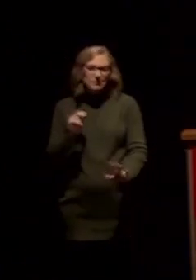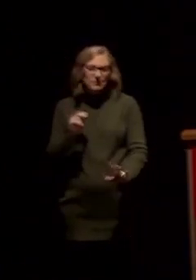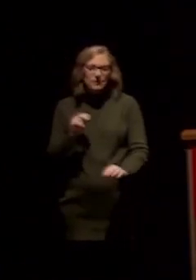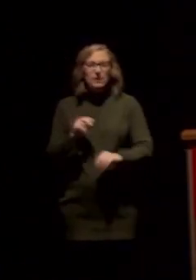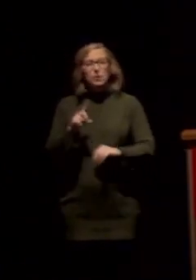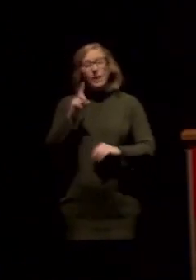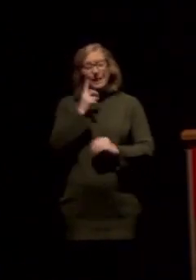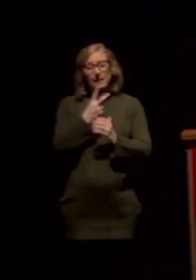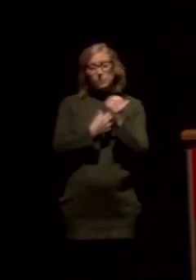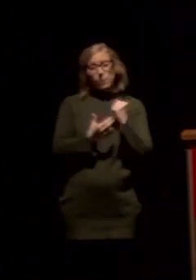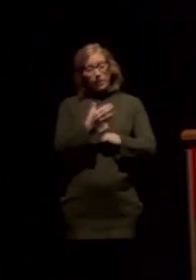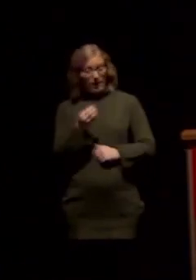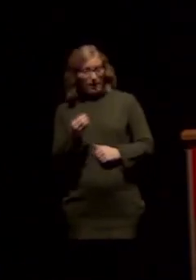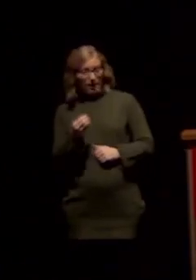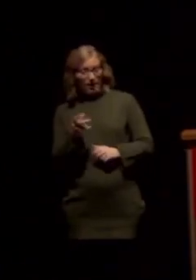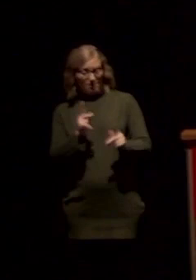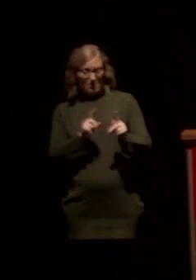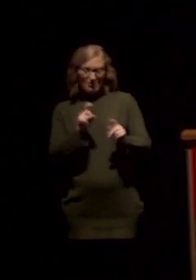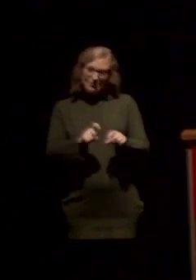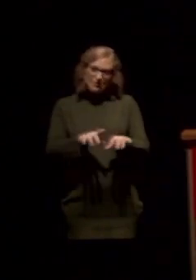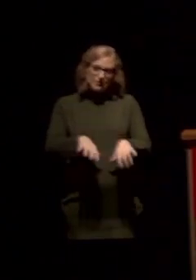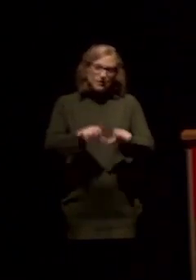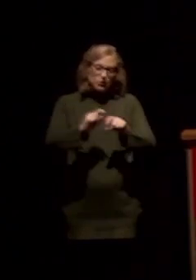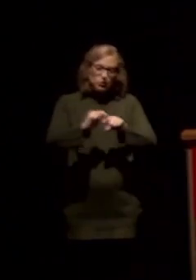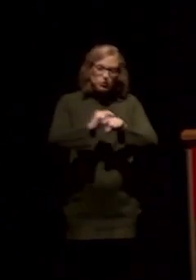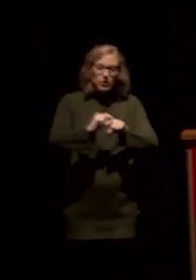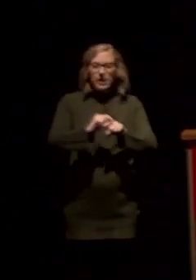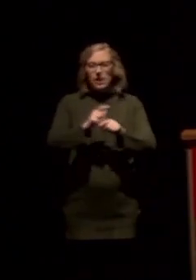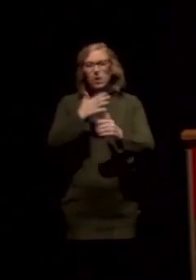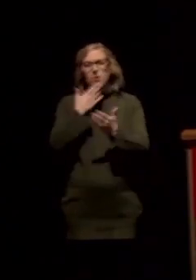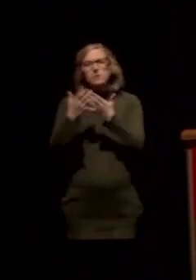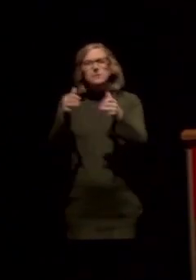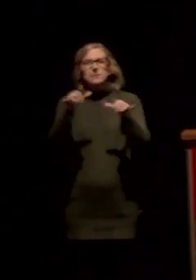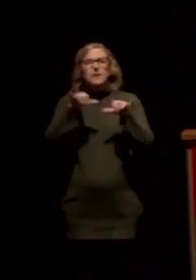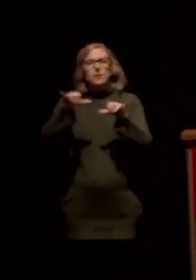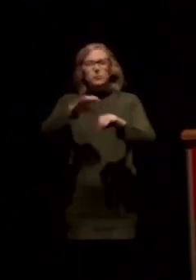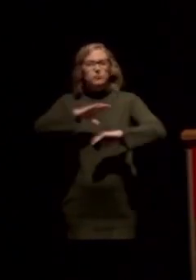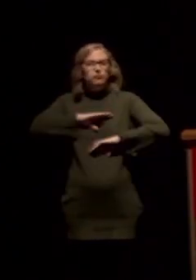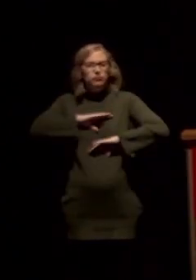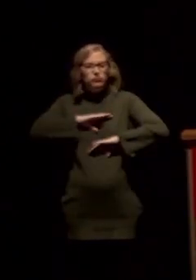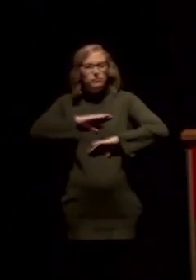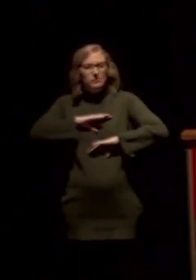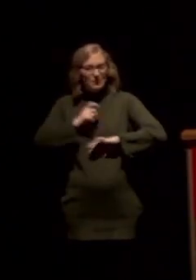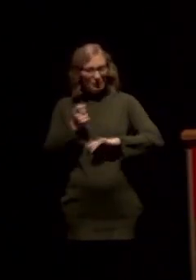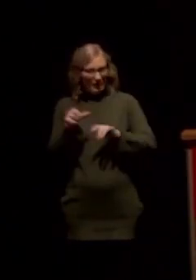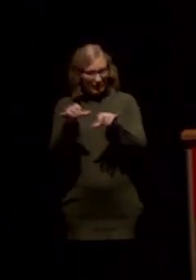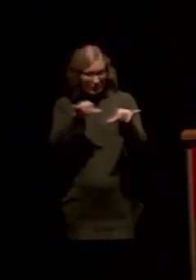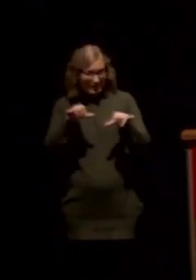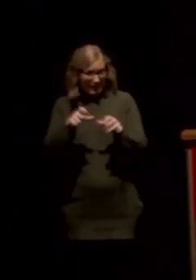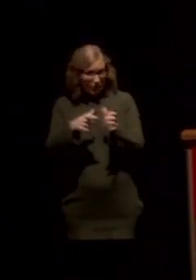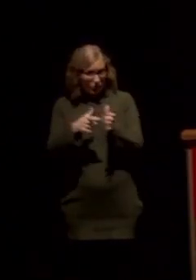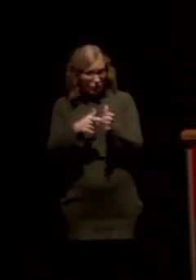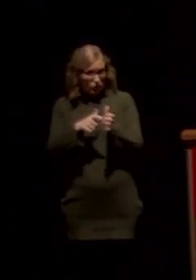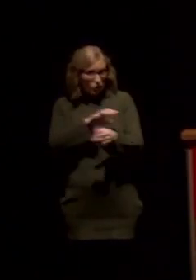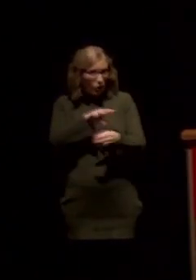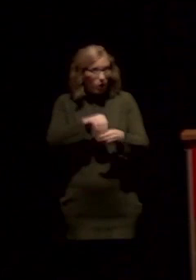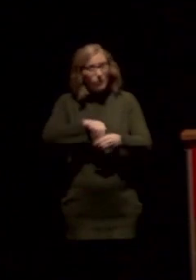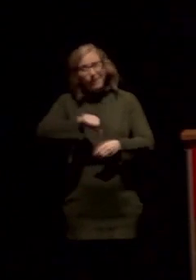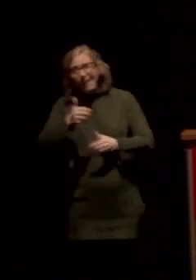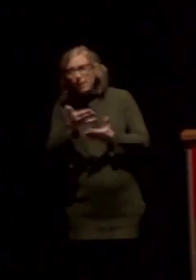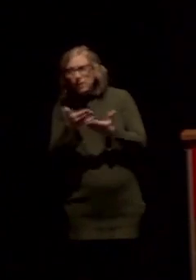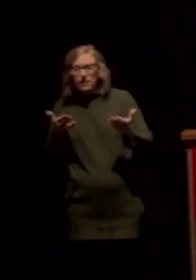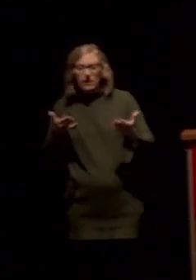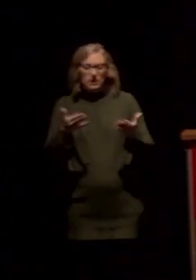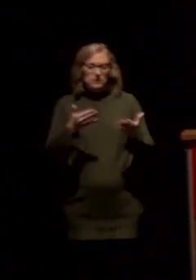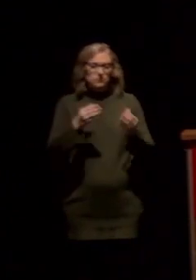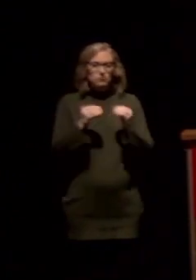that's a both and. People need to be trained. There do need to be good standards. Those standards, though, should include other things than a narrow medical model.